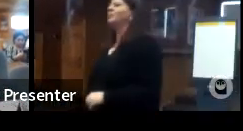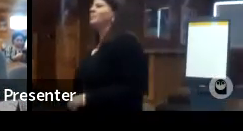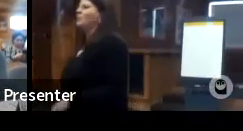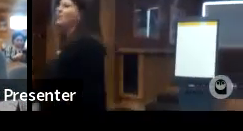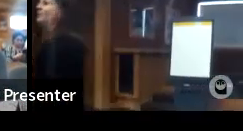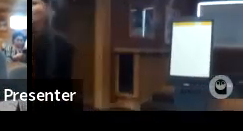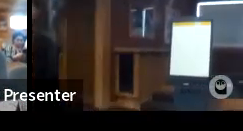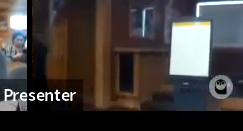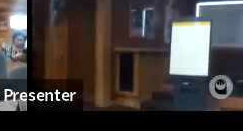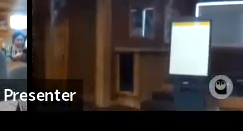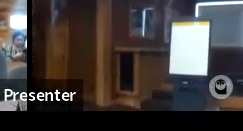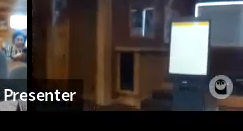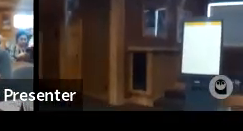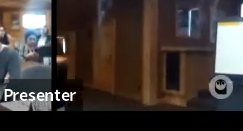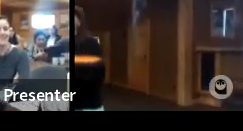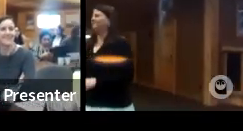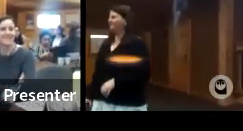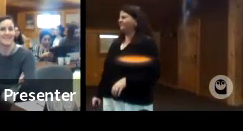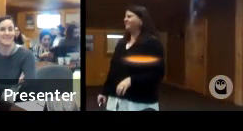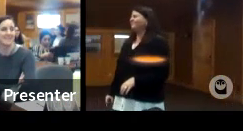listen up, this is really important. I'm losing my voice now.